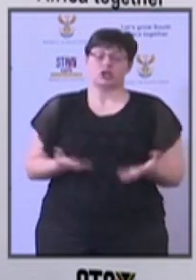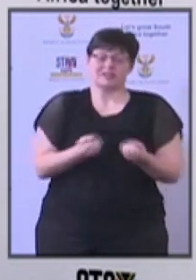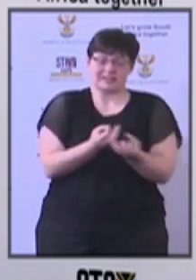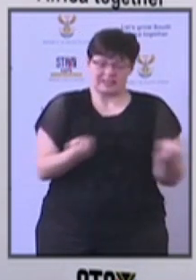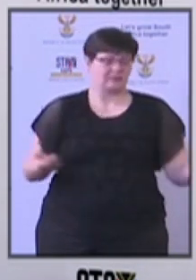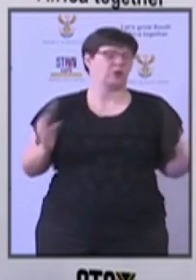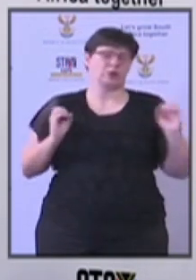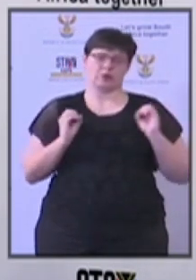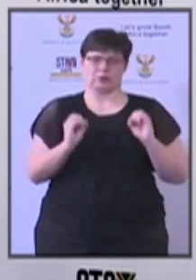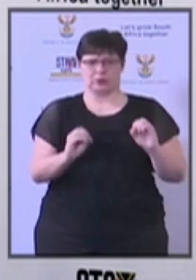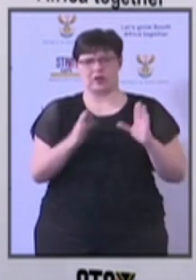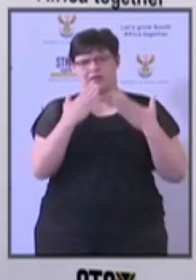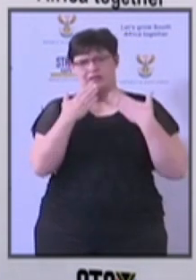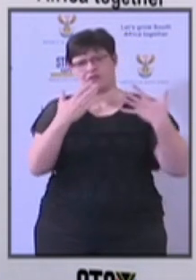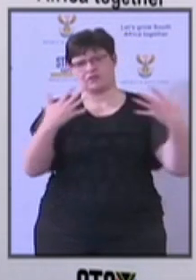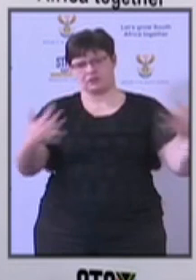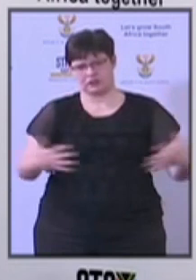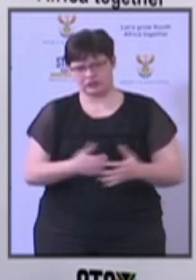very much.